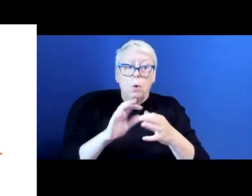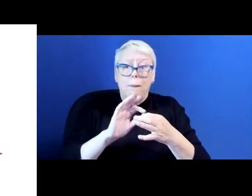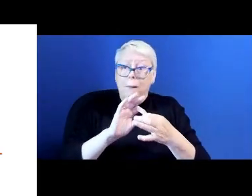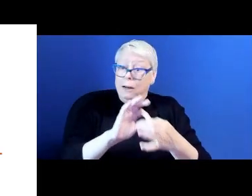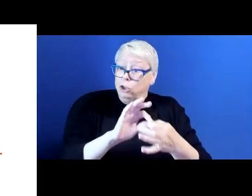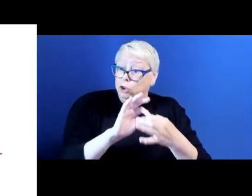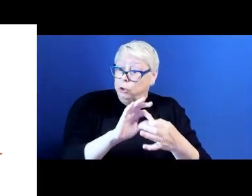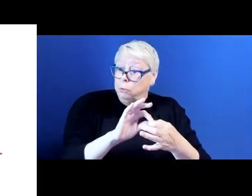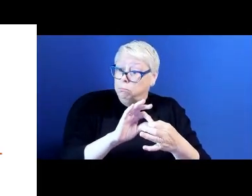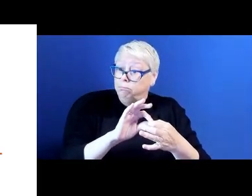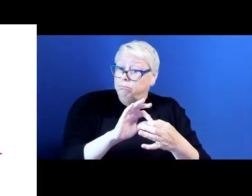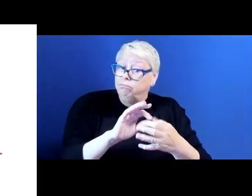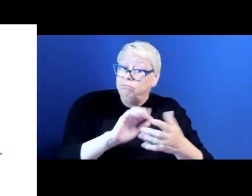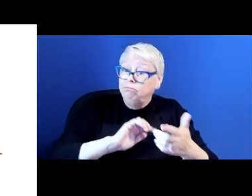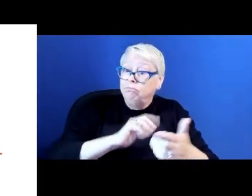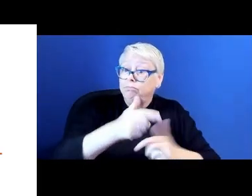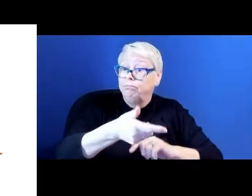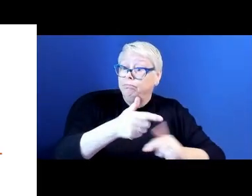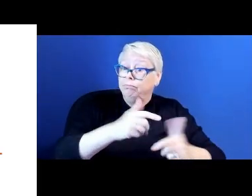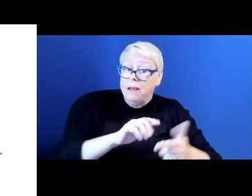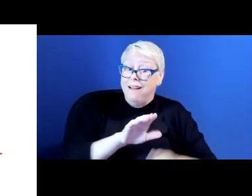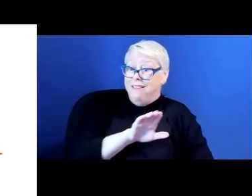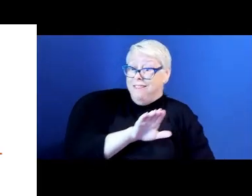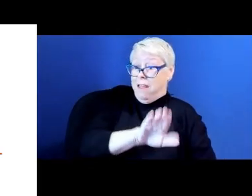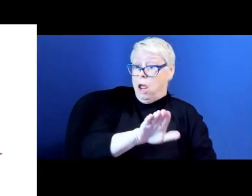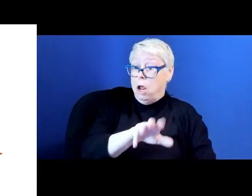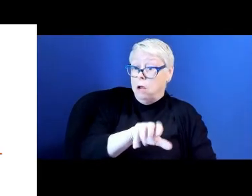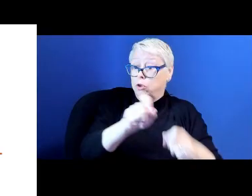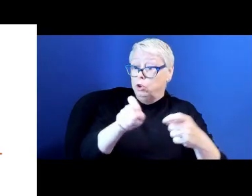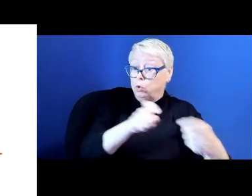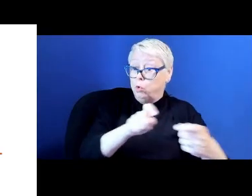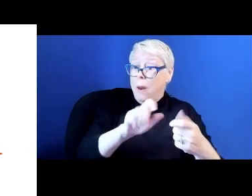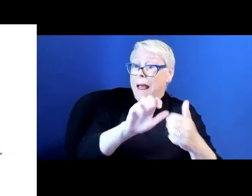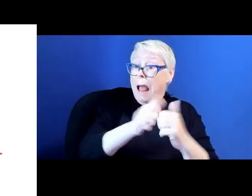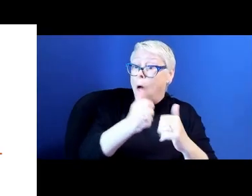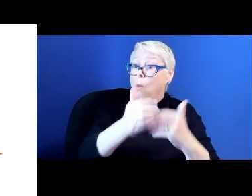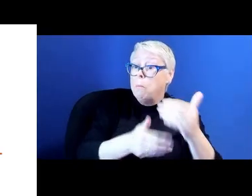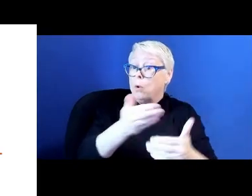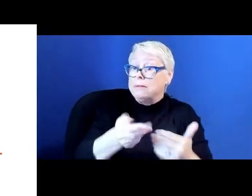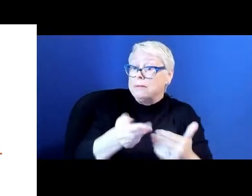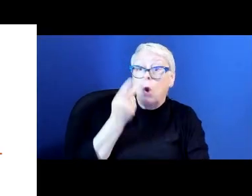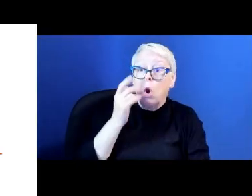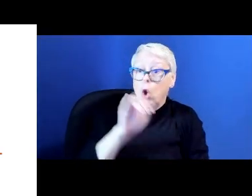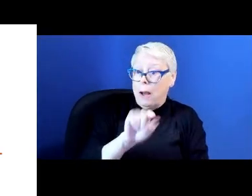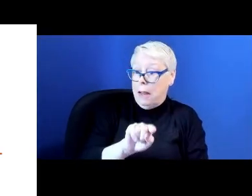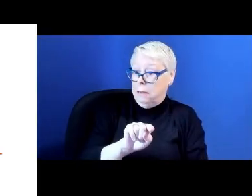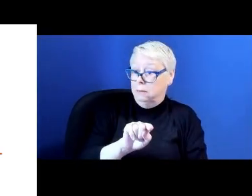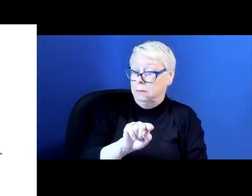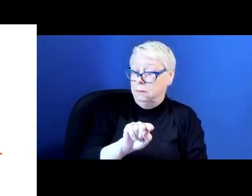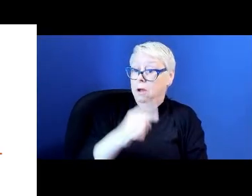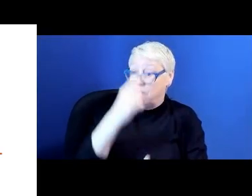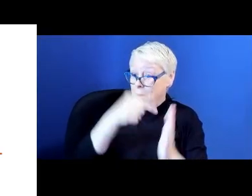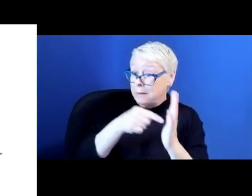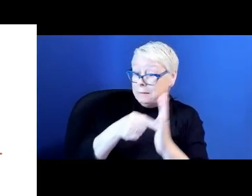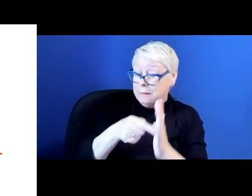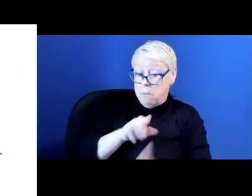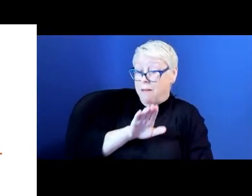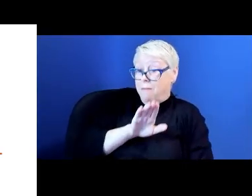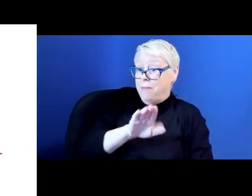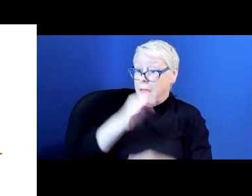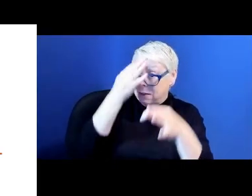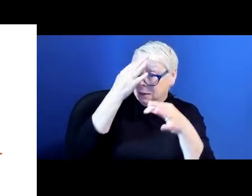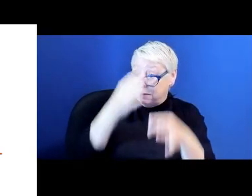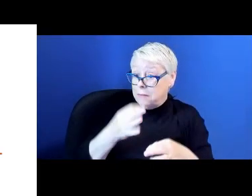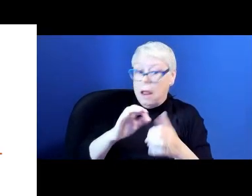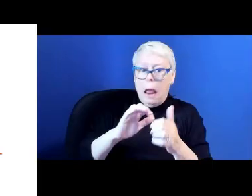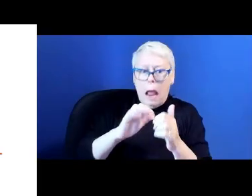a significant role in how the process unfolds. For example, the individual chooses how and when to search